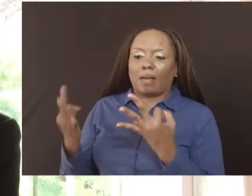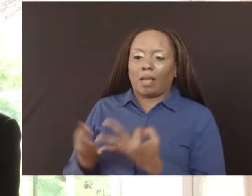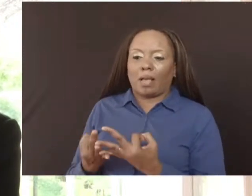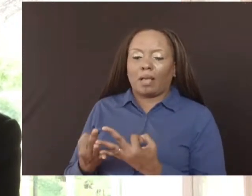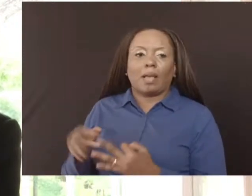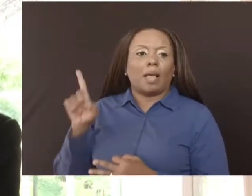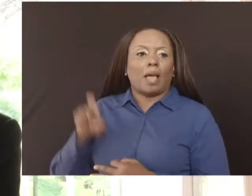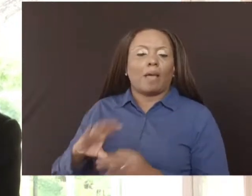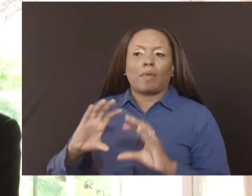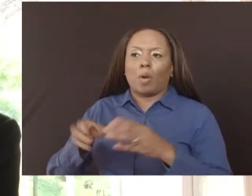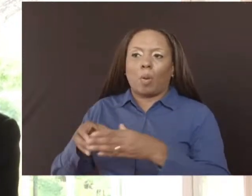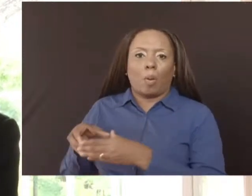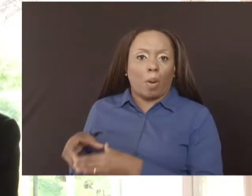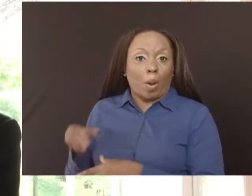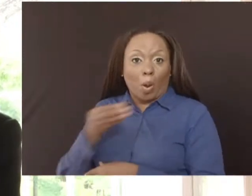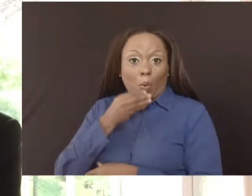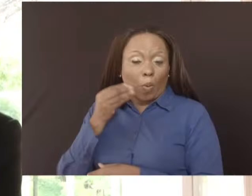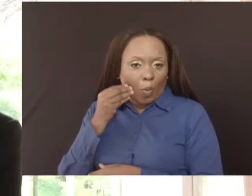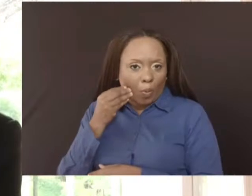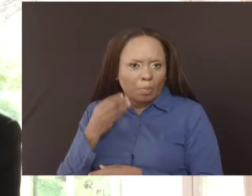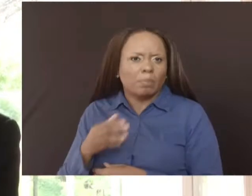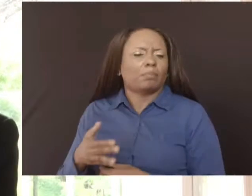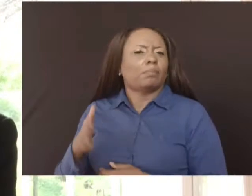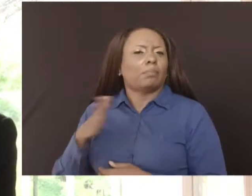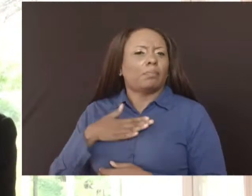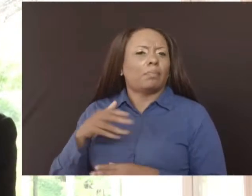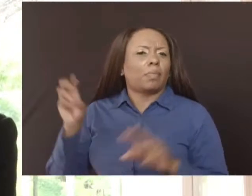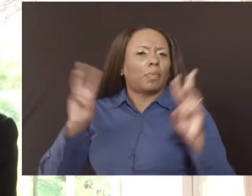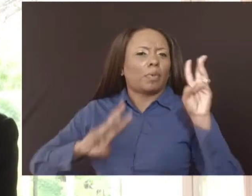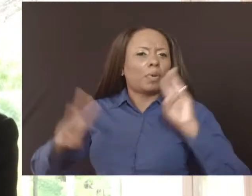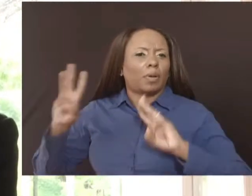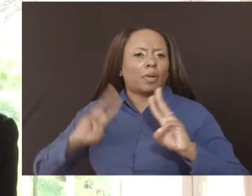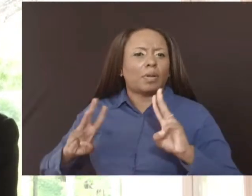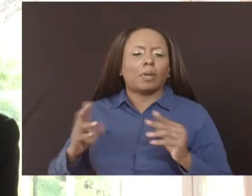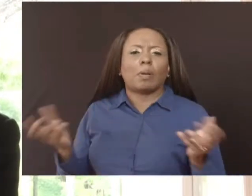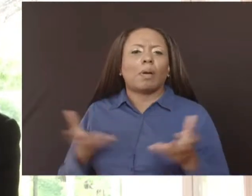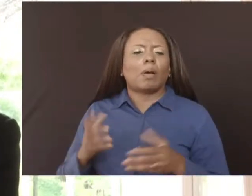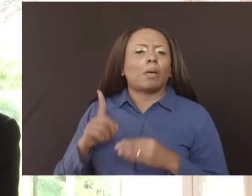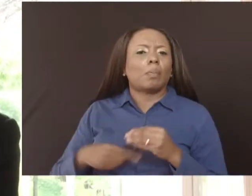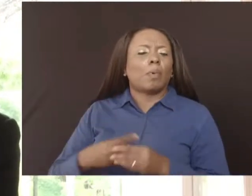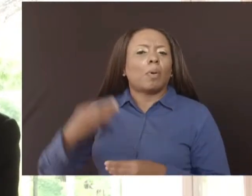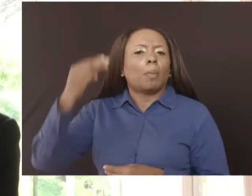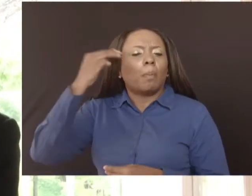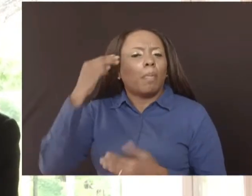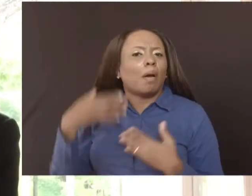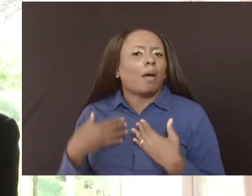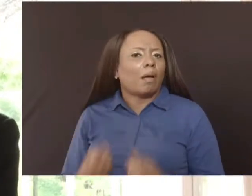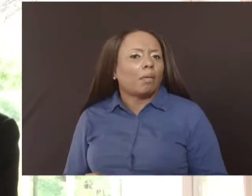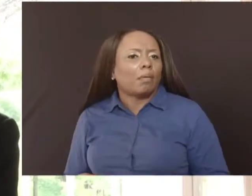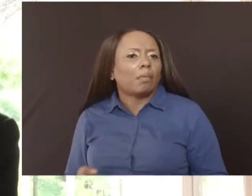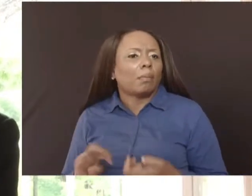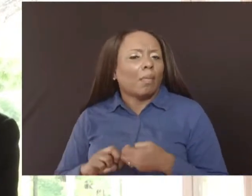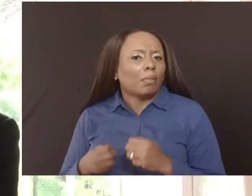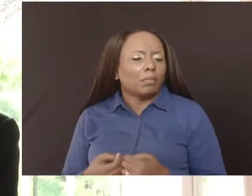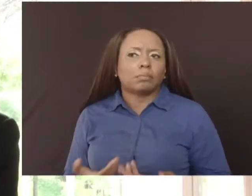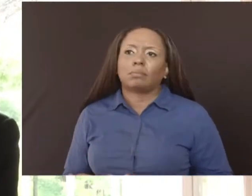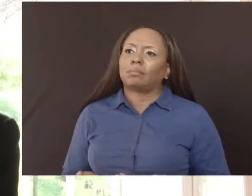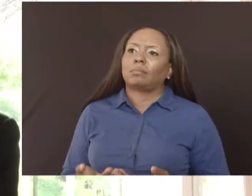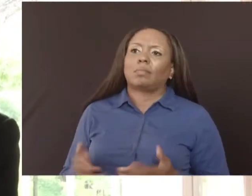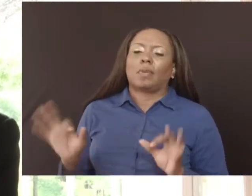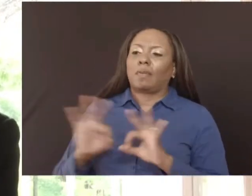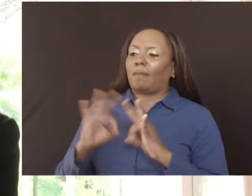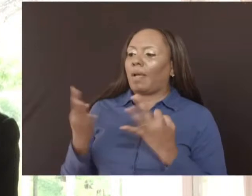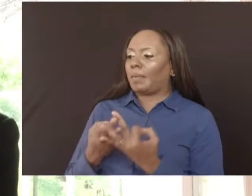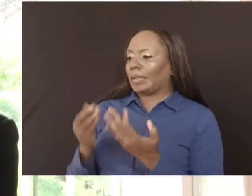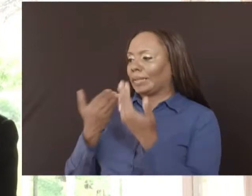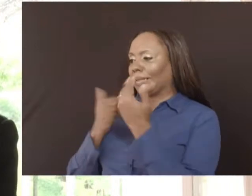have to remain quarantined at home. My concern is the mental health challenges that could result from families restricted to